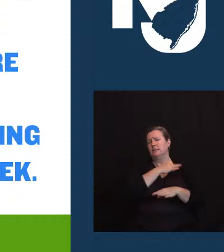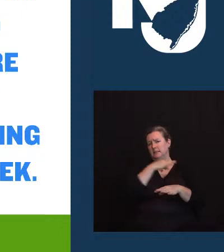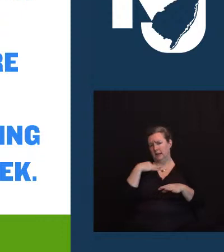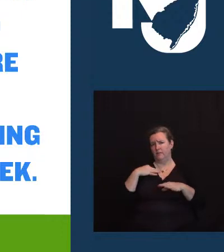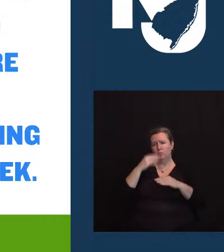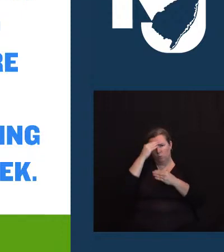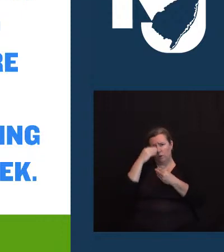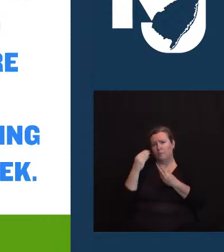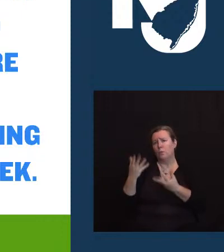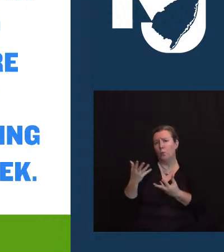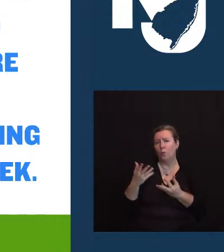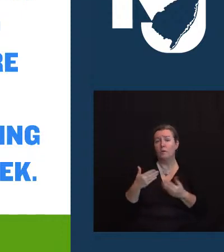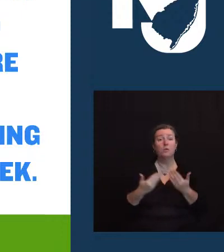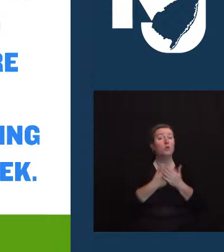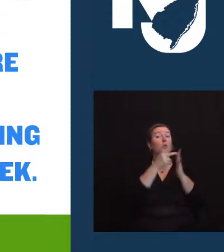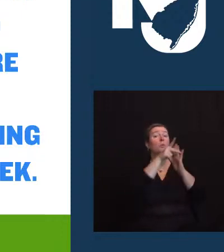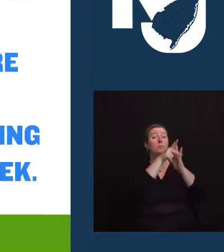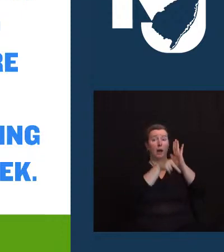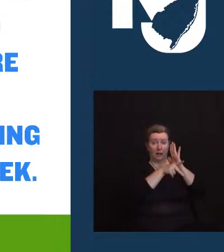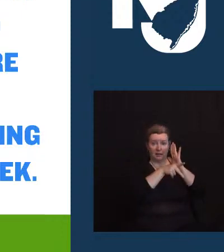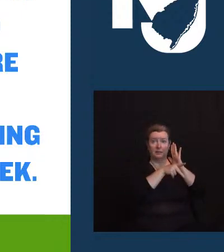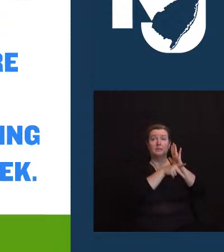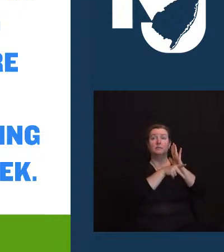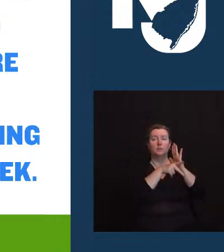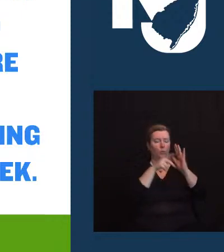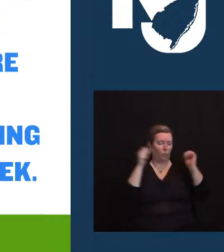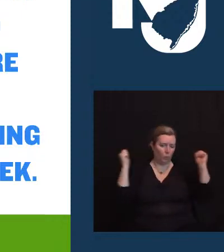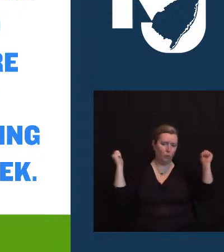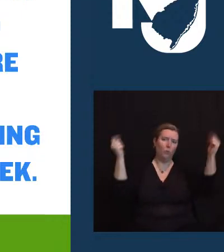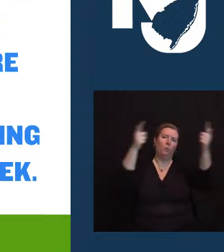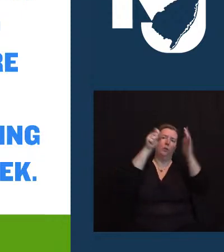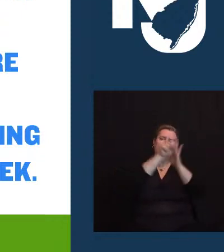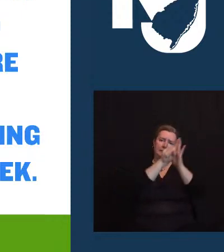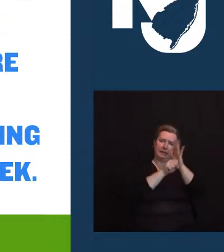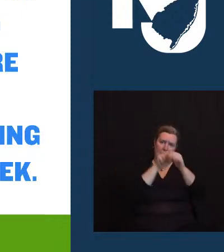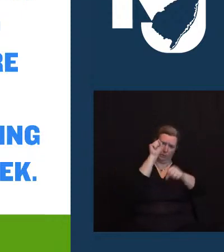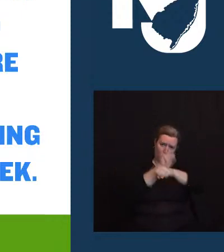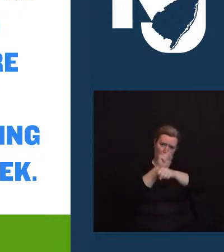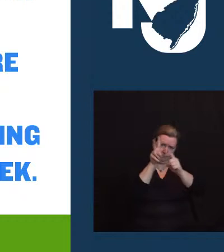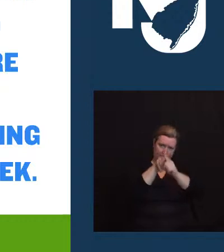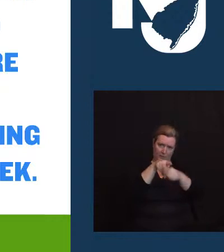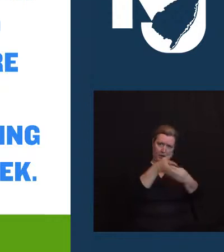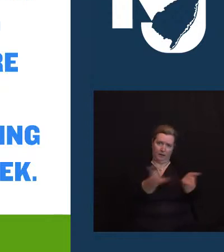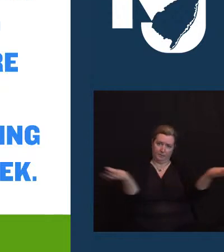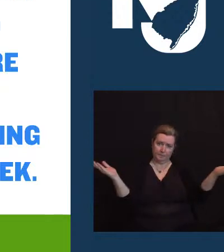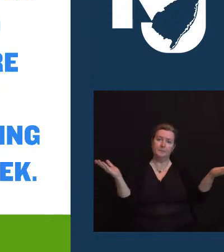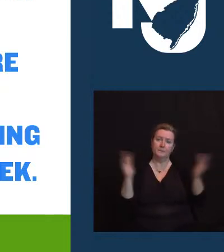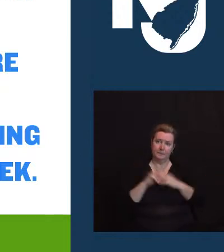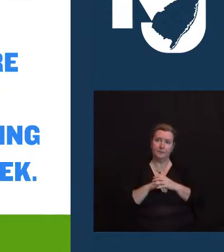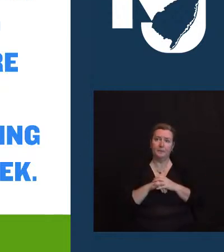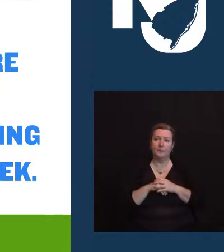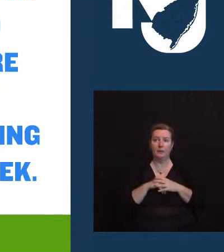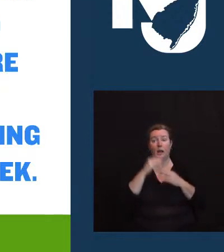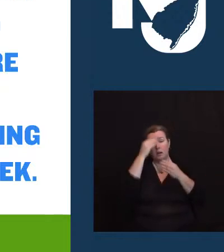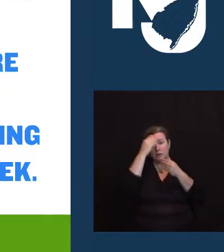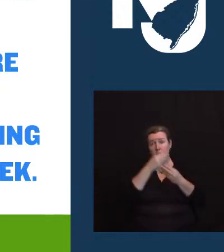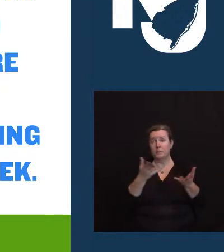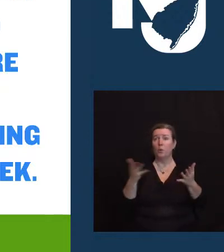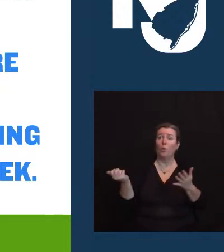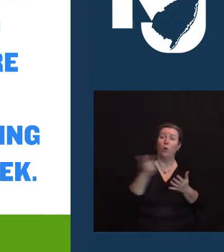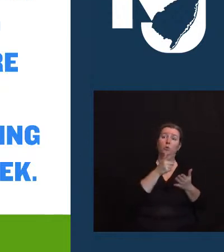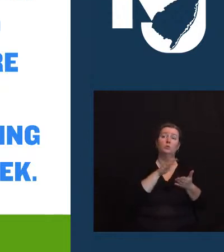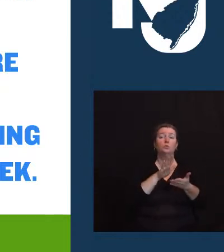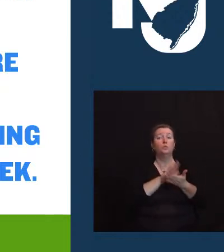that scope to all workers at state agencies and authorities. So the top line here is that all school personnel and members of the